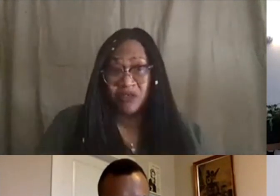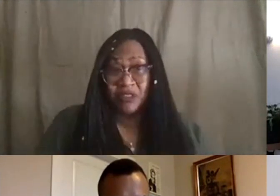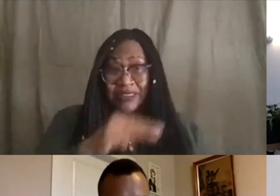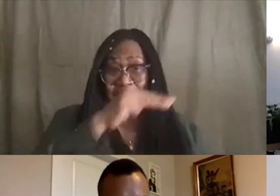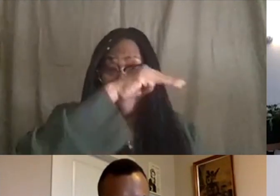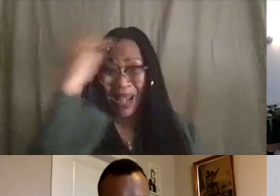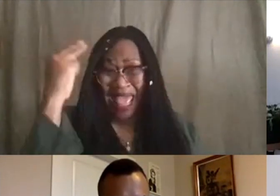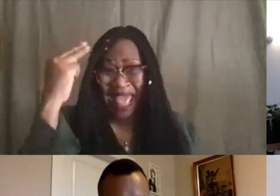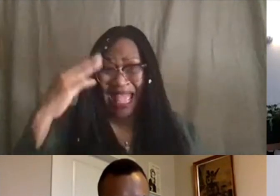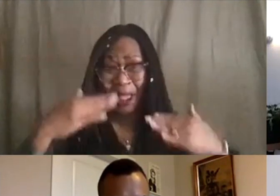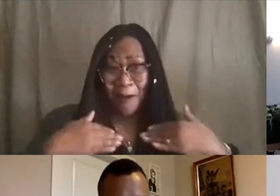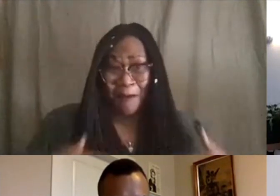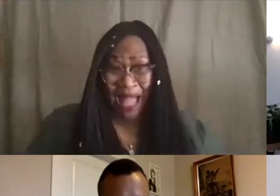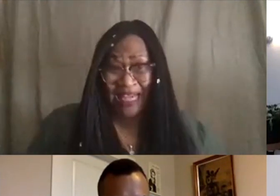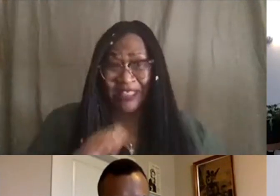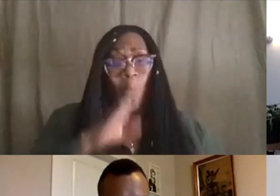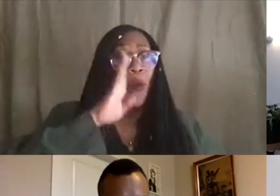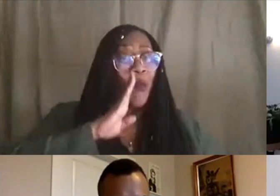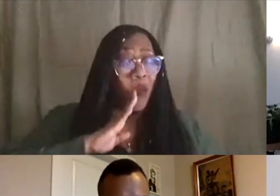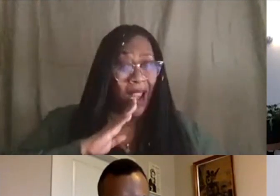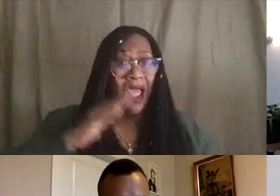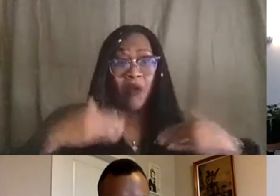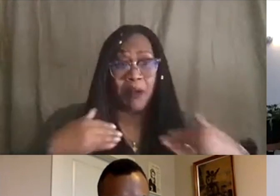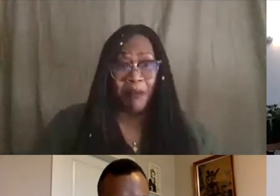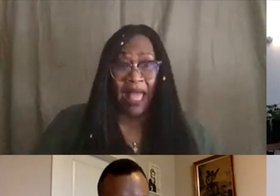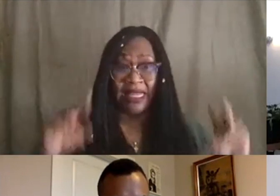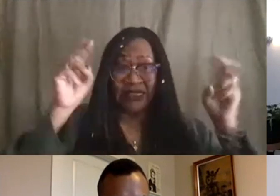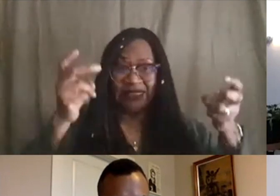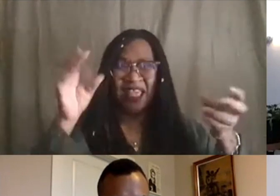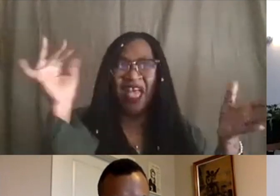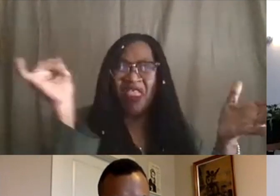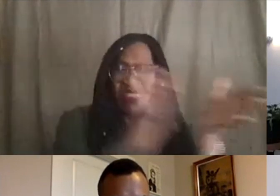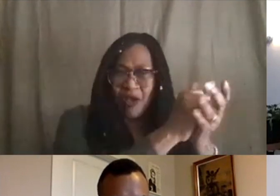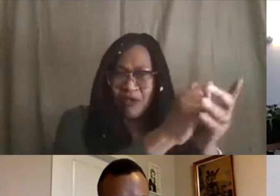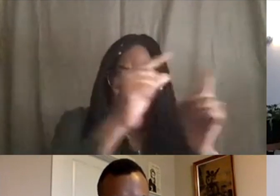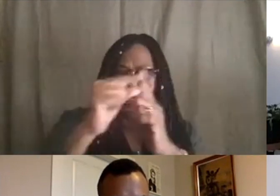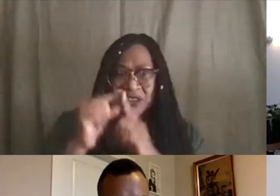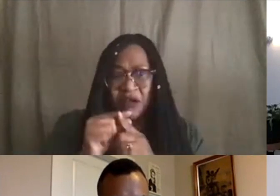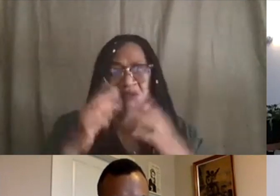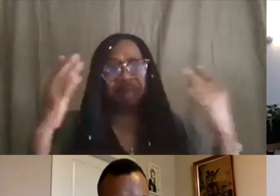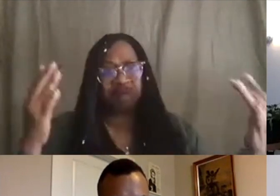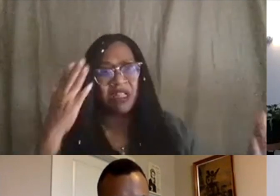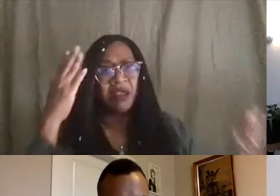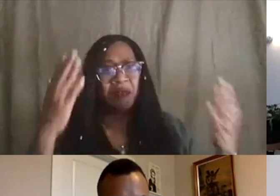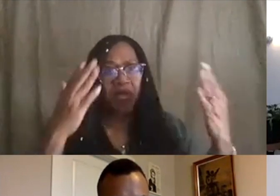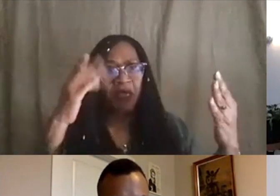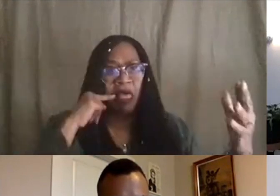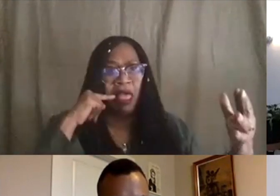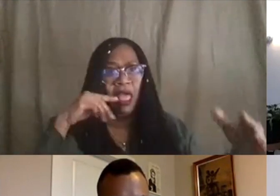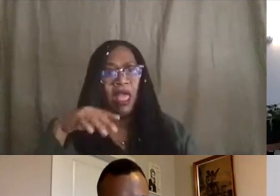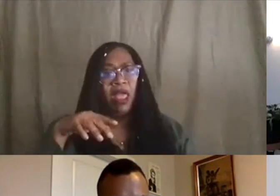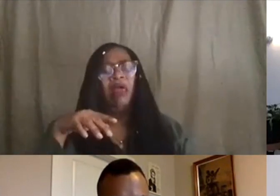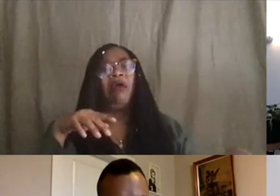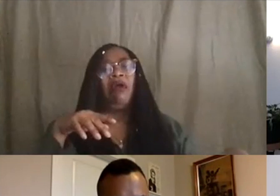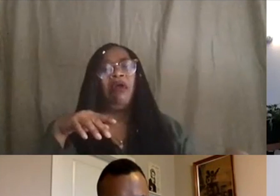bodies or brown bodies. I think those terms initially allowed us to kind of shock ourselves into